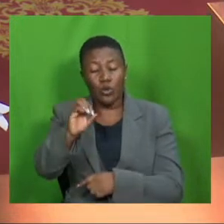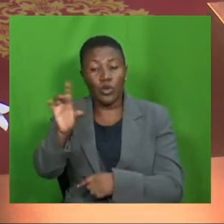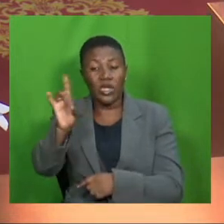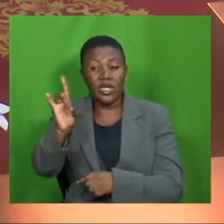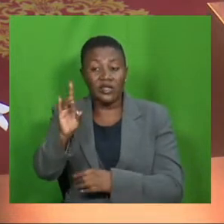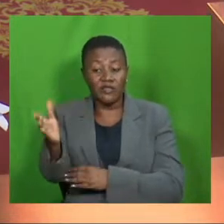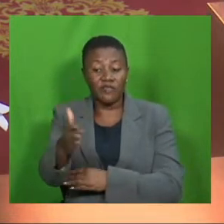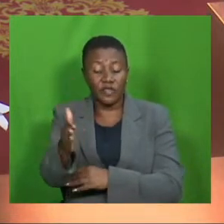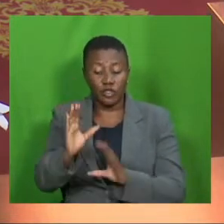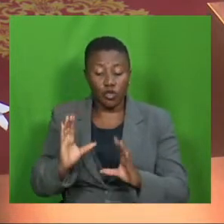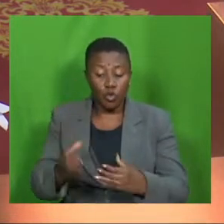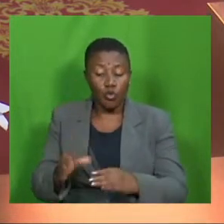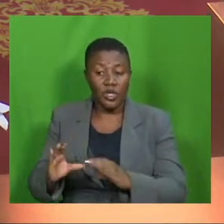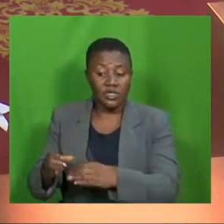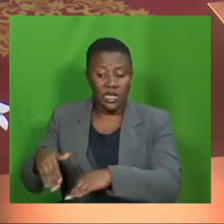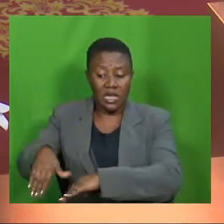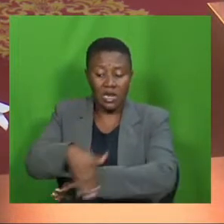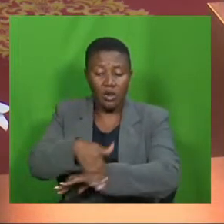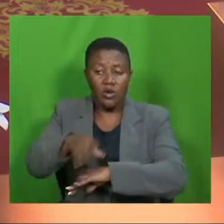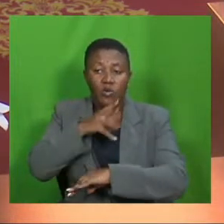communities along the coast.